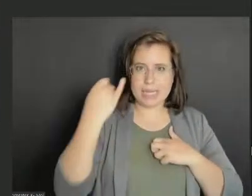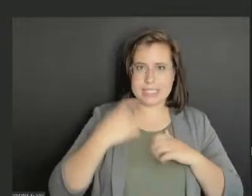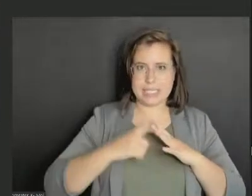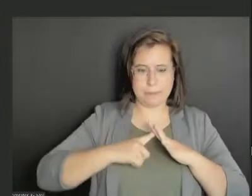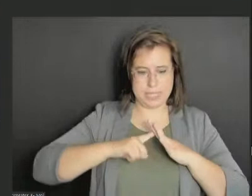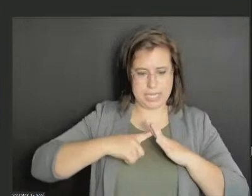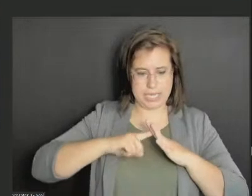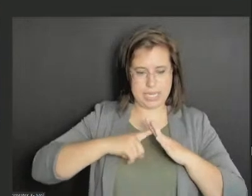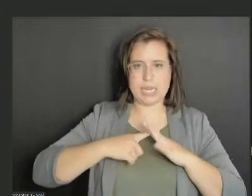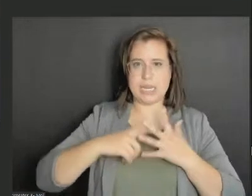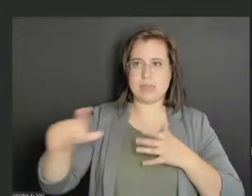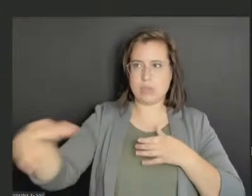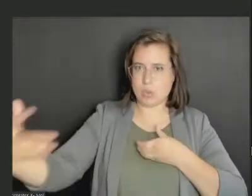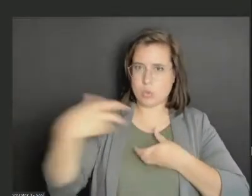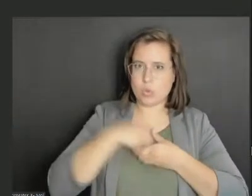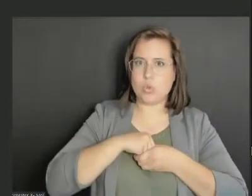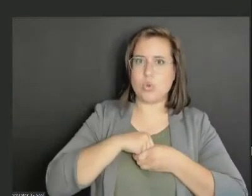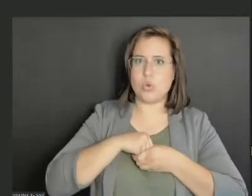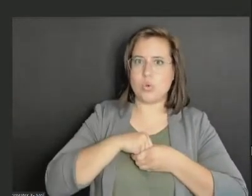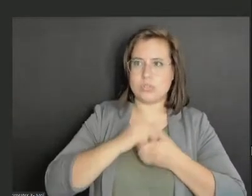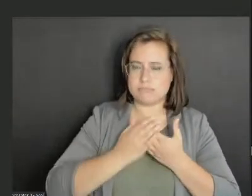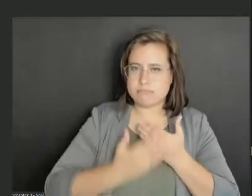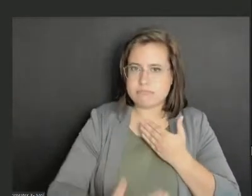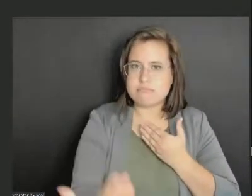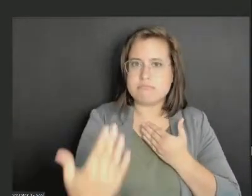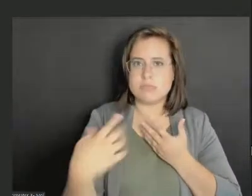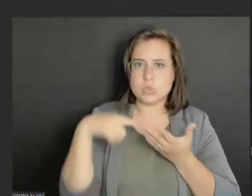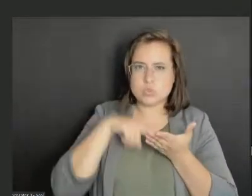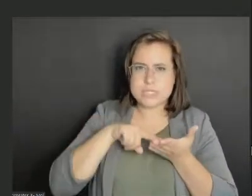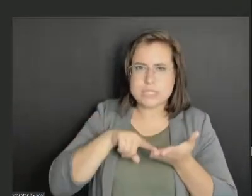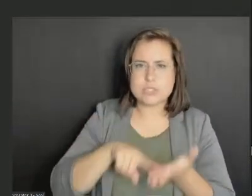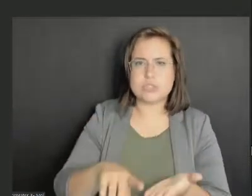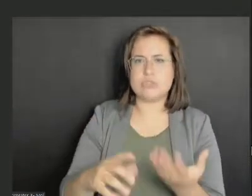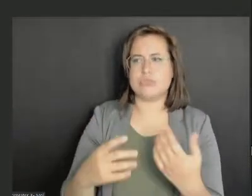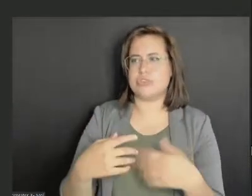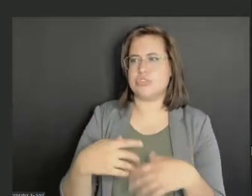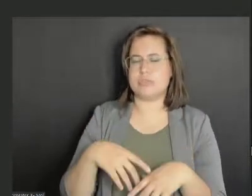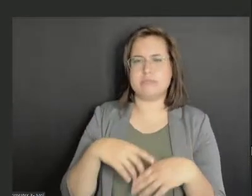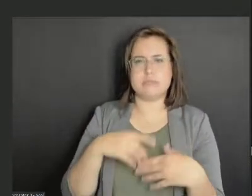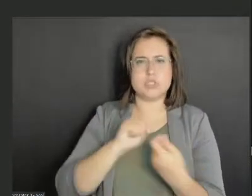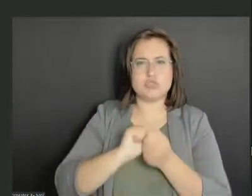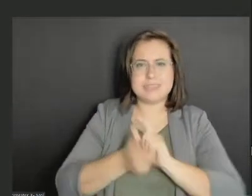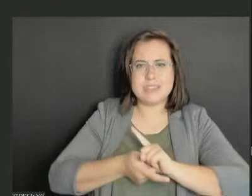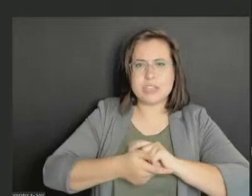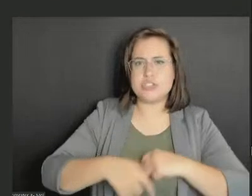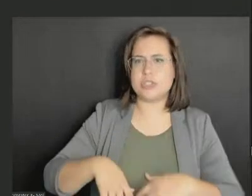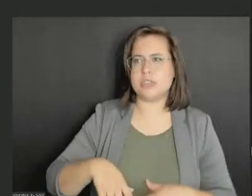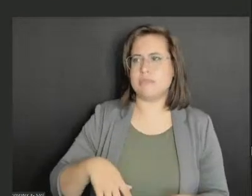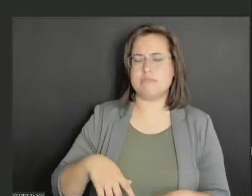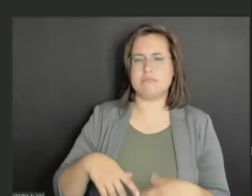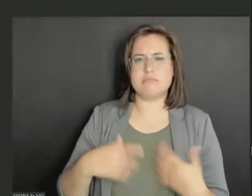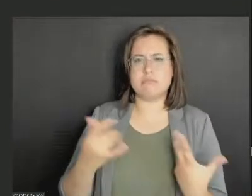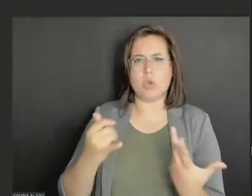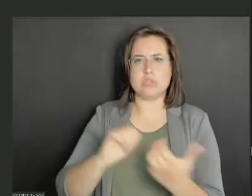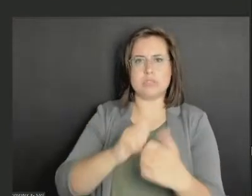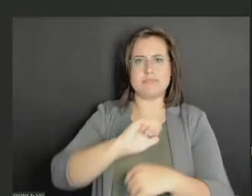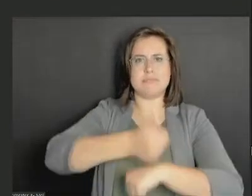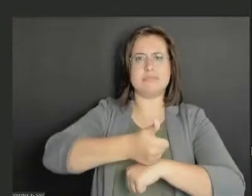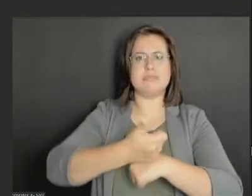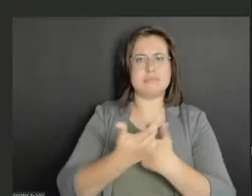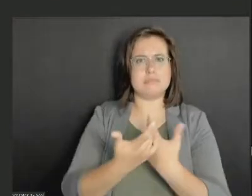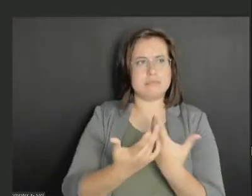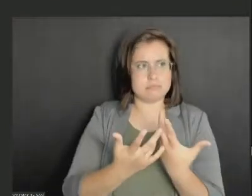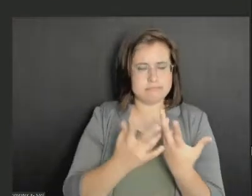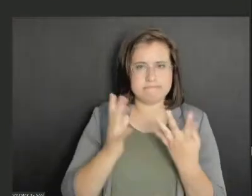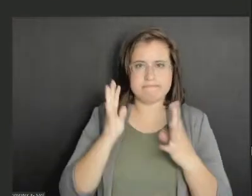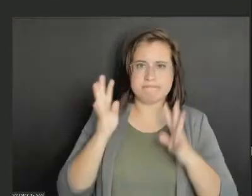stage through then the research that needs to be happening to the translation stage, and then even the implementation and coming up with